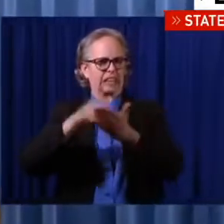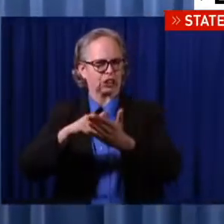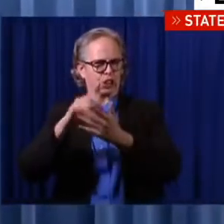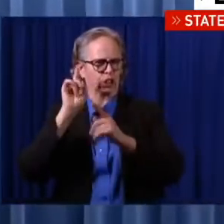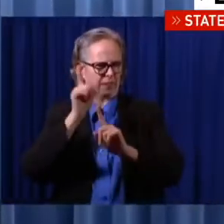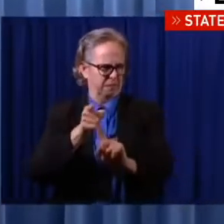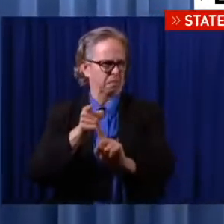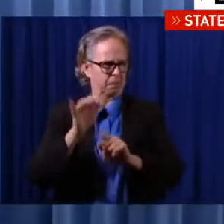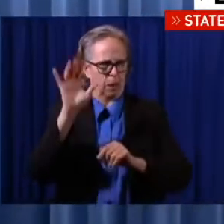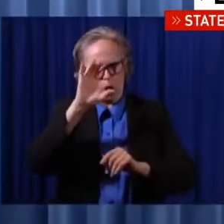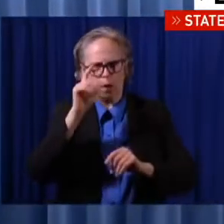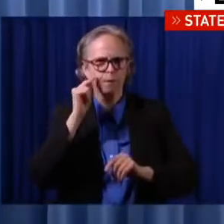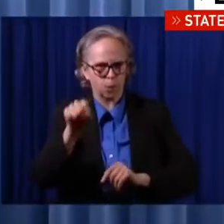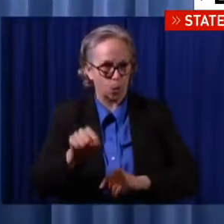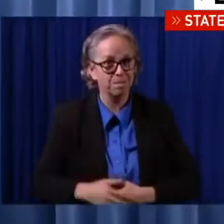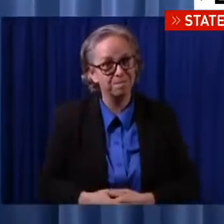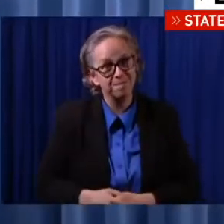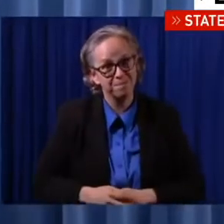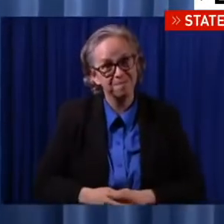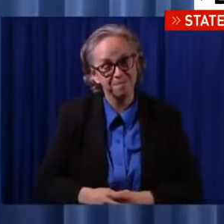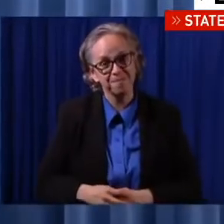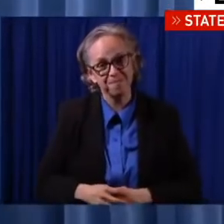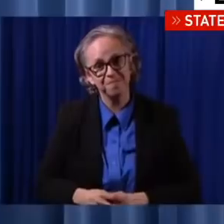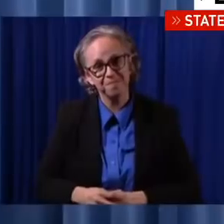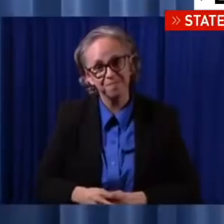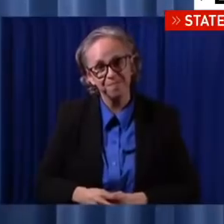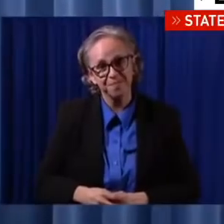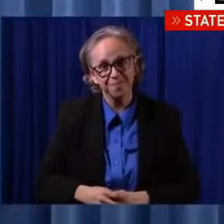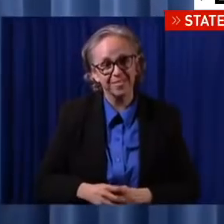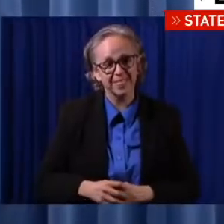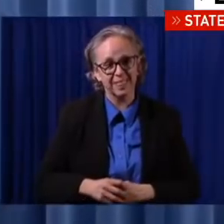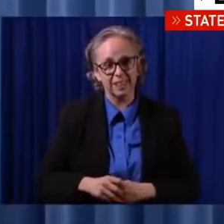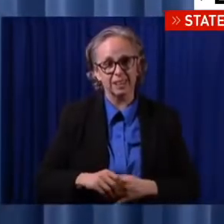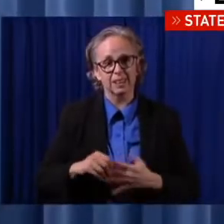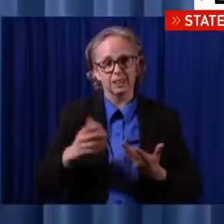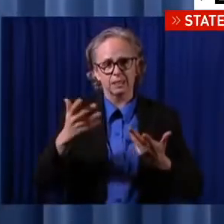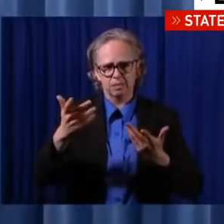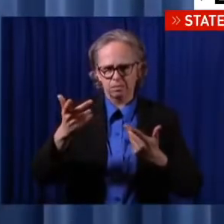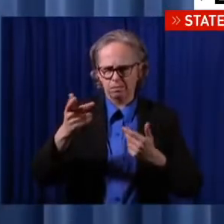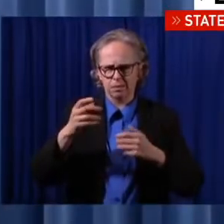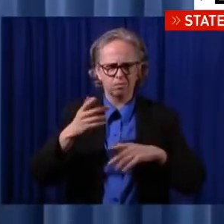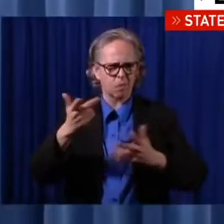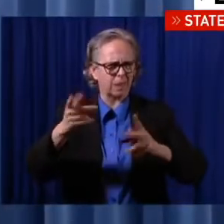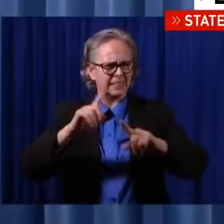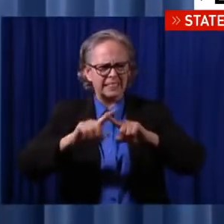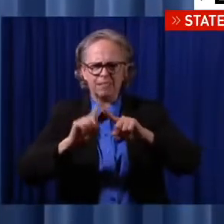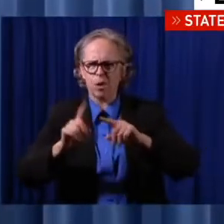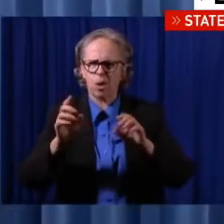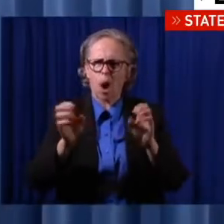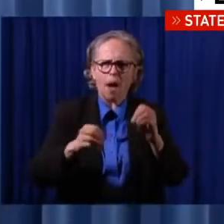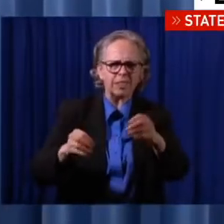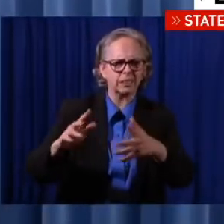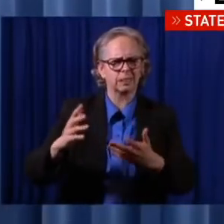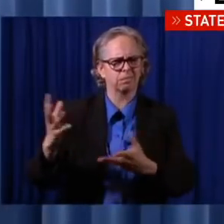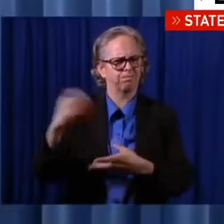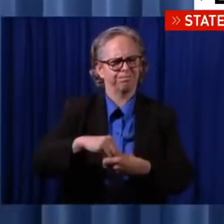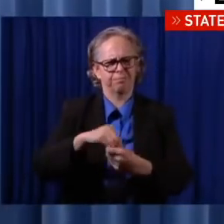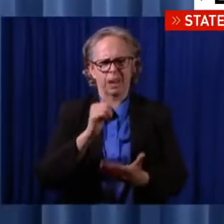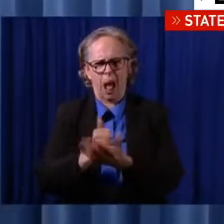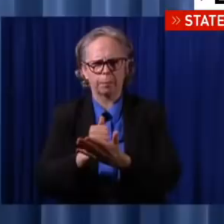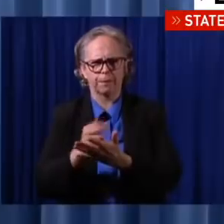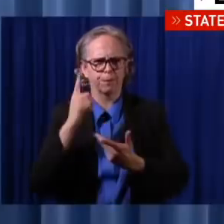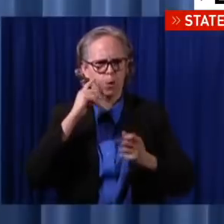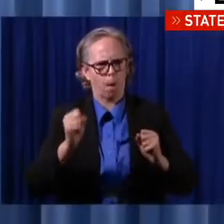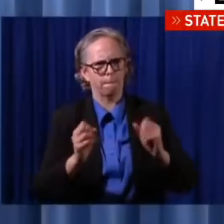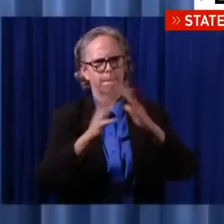conjunction with local community health centers. But the pop-up testing, again, is something you can go to. You do not need an